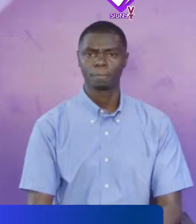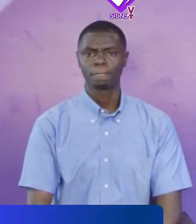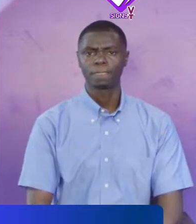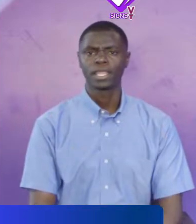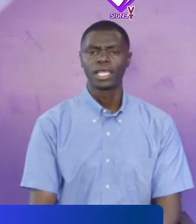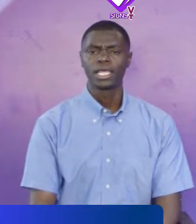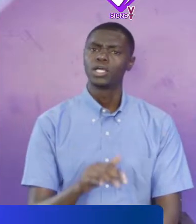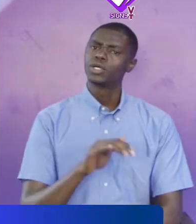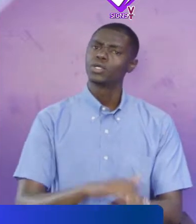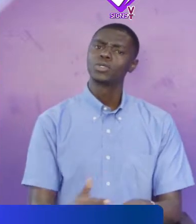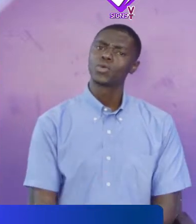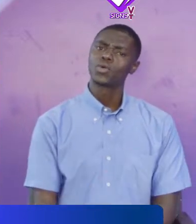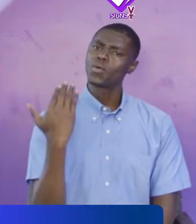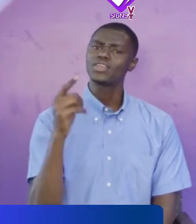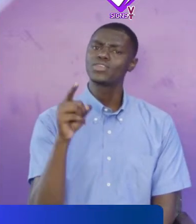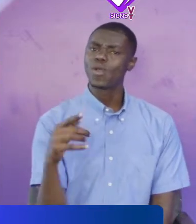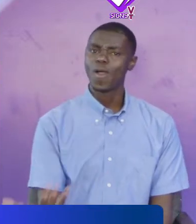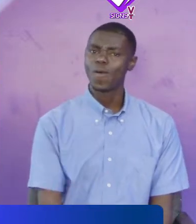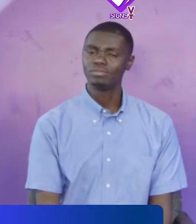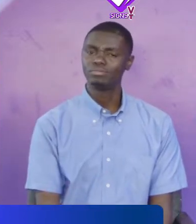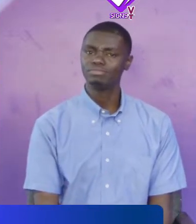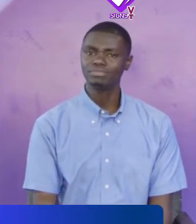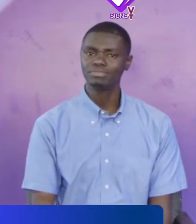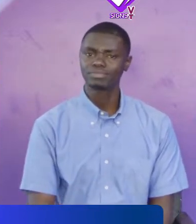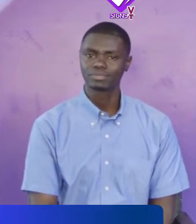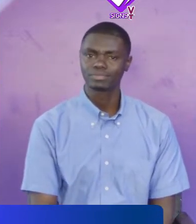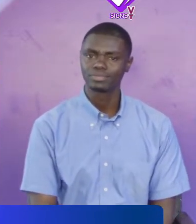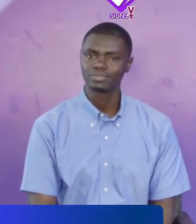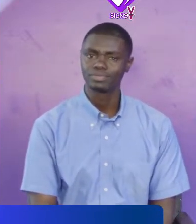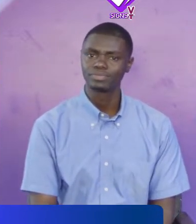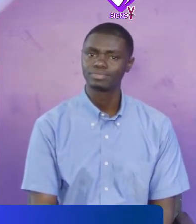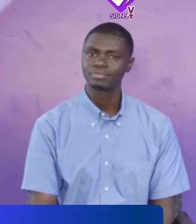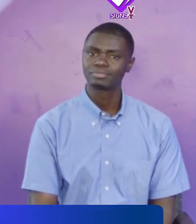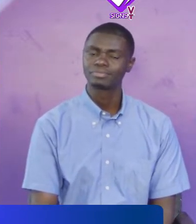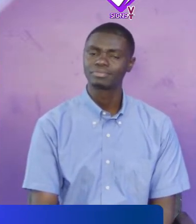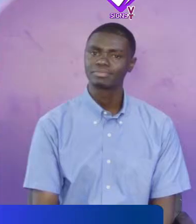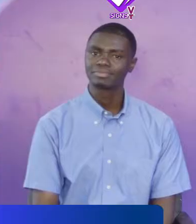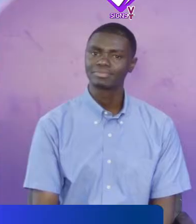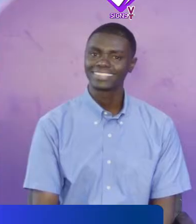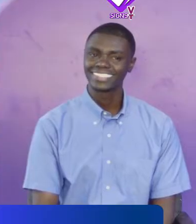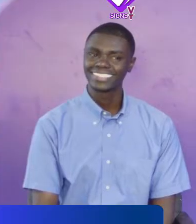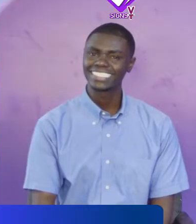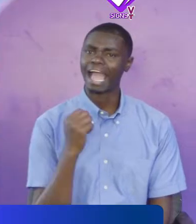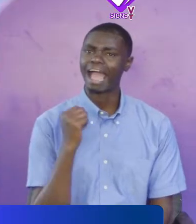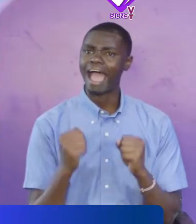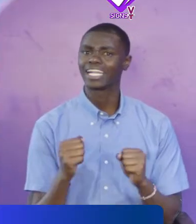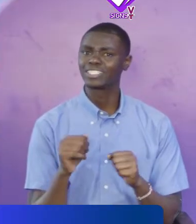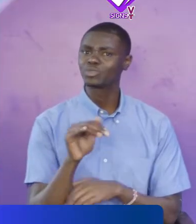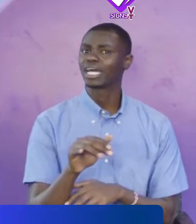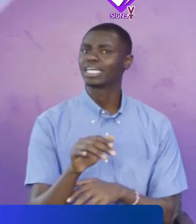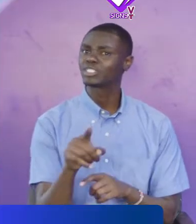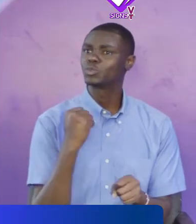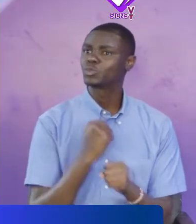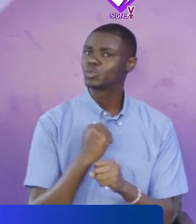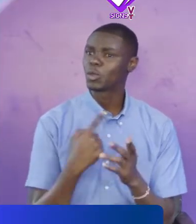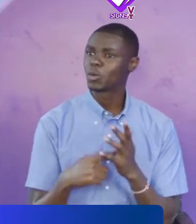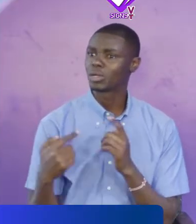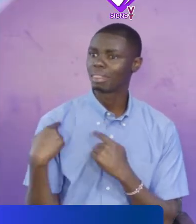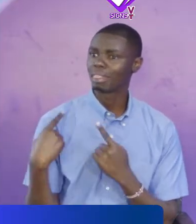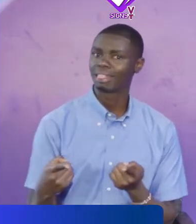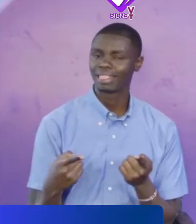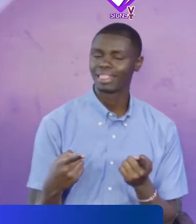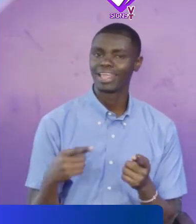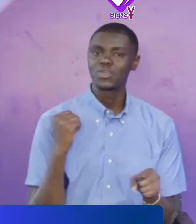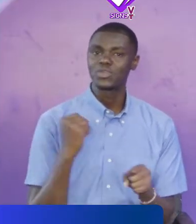Good morning. How have you been? It's hard to ask you what you've been up to. You might not tell us the entire